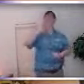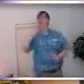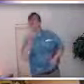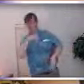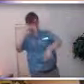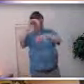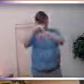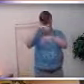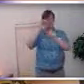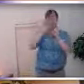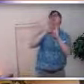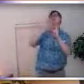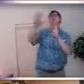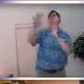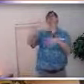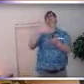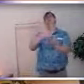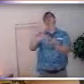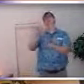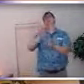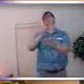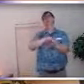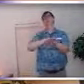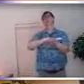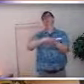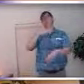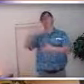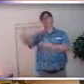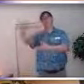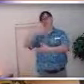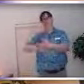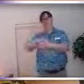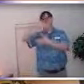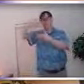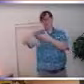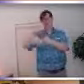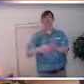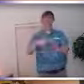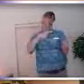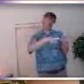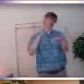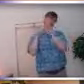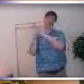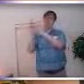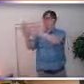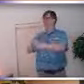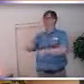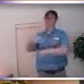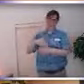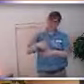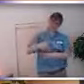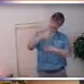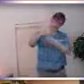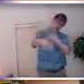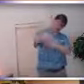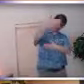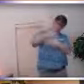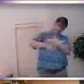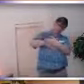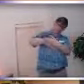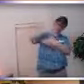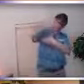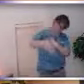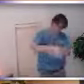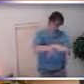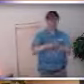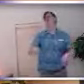a hard choice sometimes. And you go in and out of it, kind of like you phase in and you phase out.